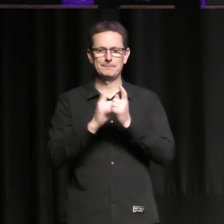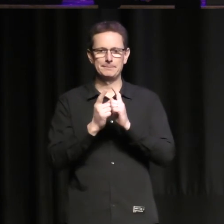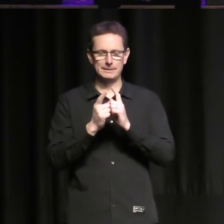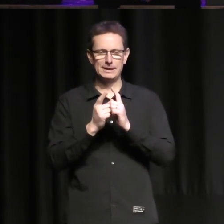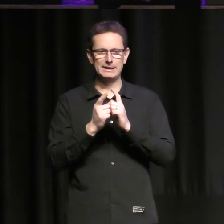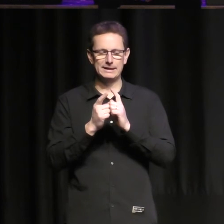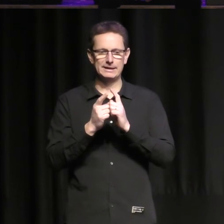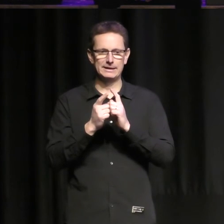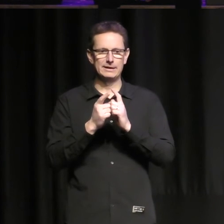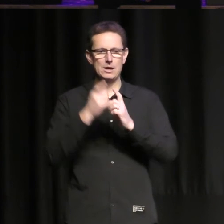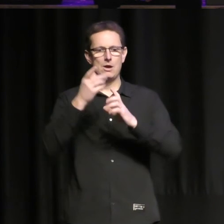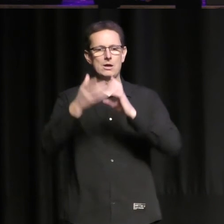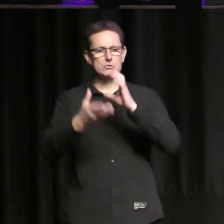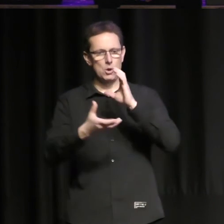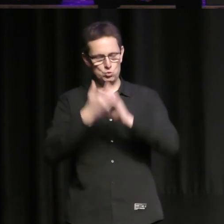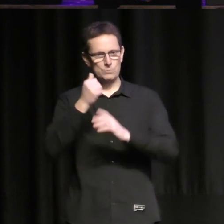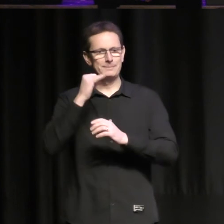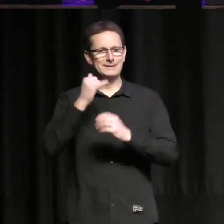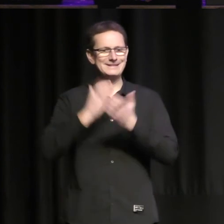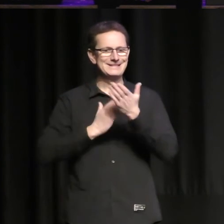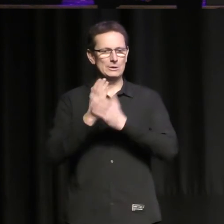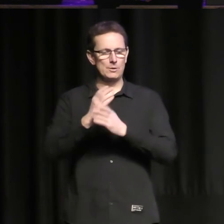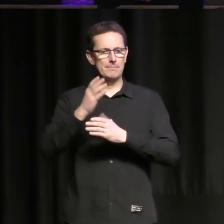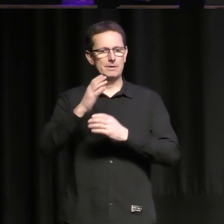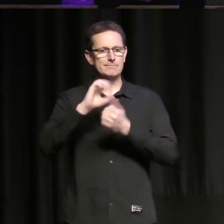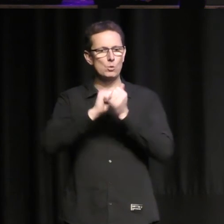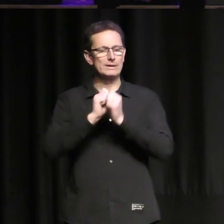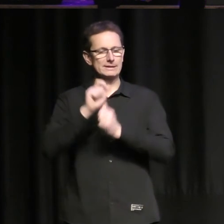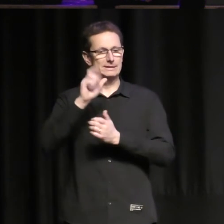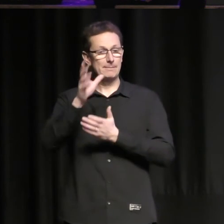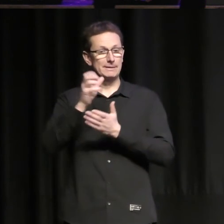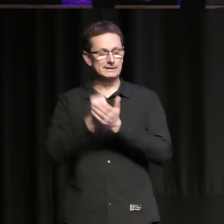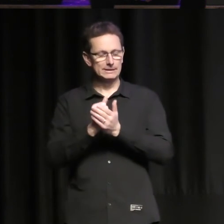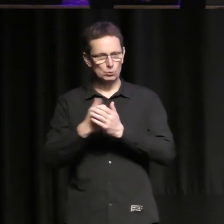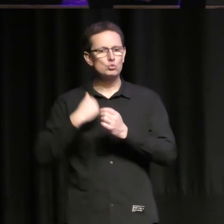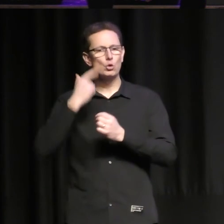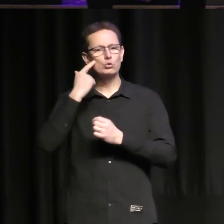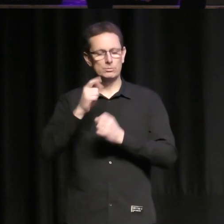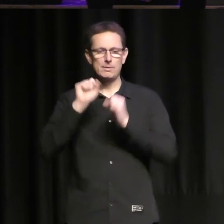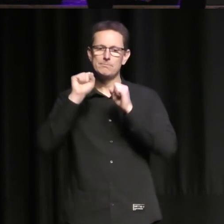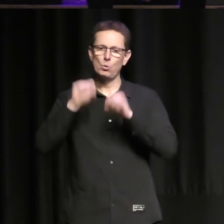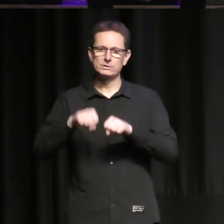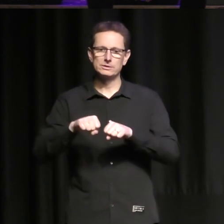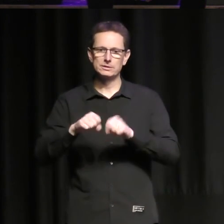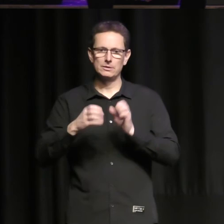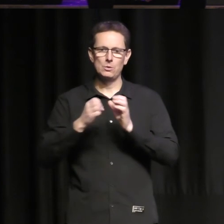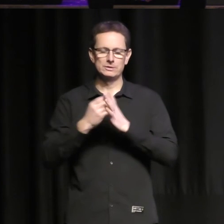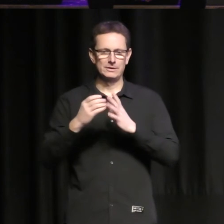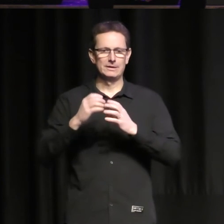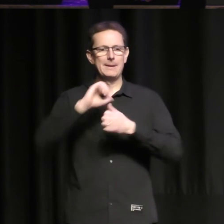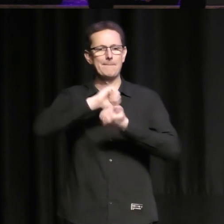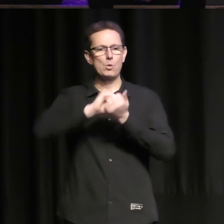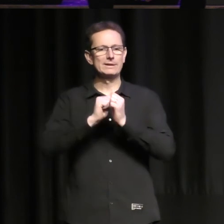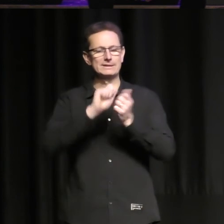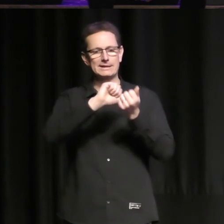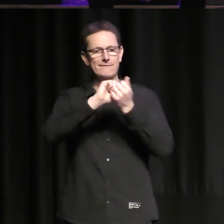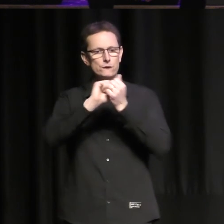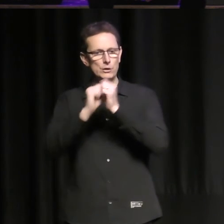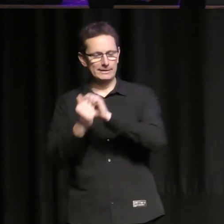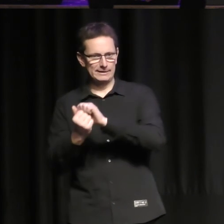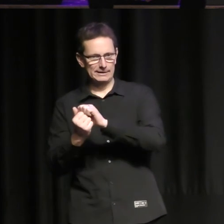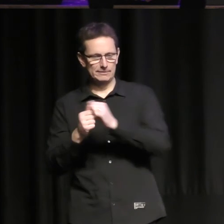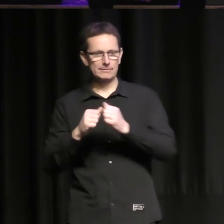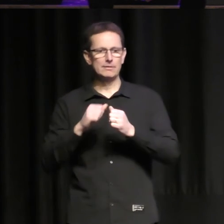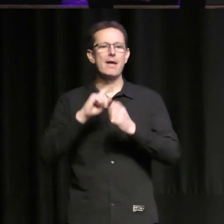a political party. And I believe it has, because after all, political change